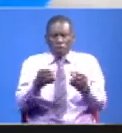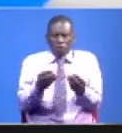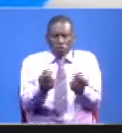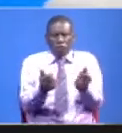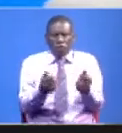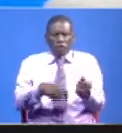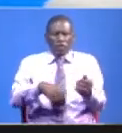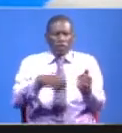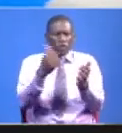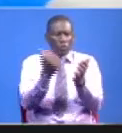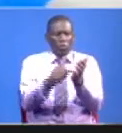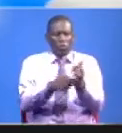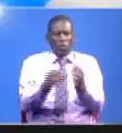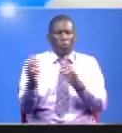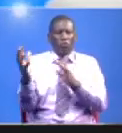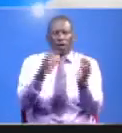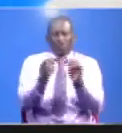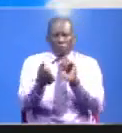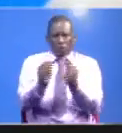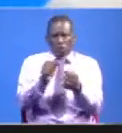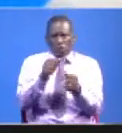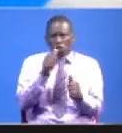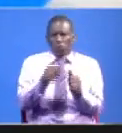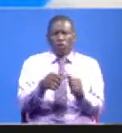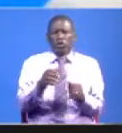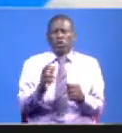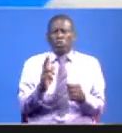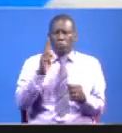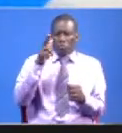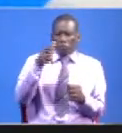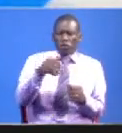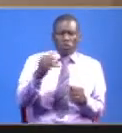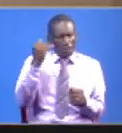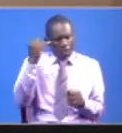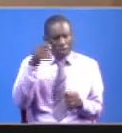addressing the root cause of climate change, which is fossil fuel emissions.